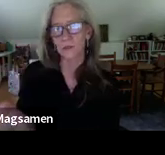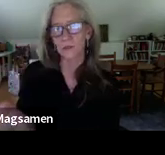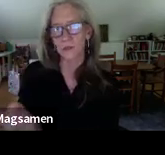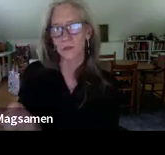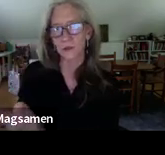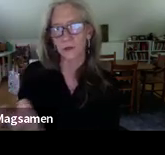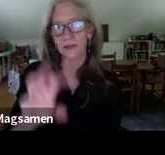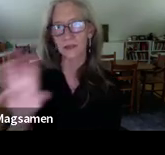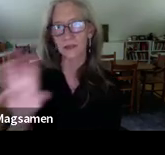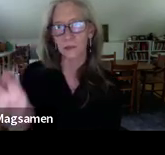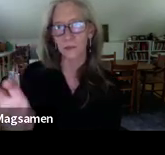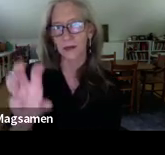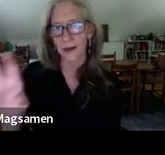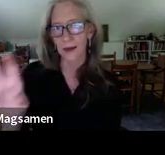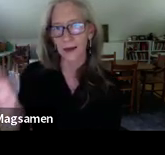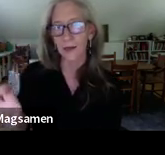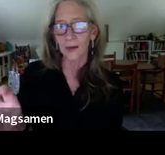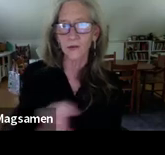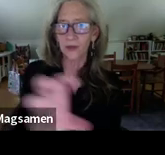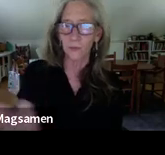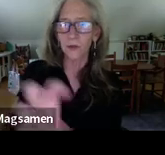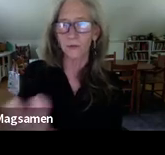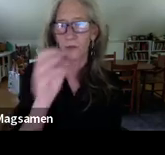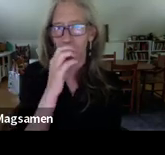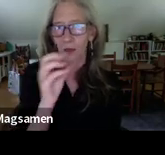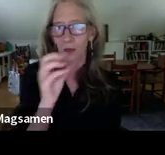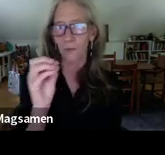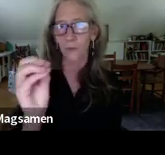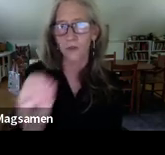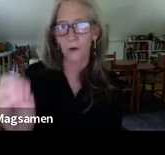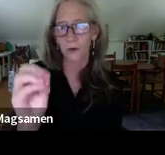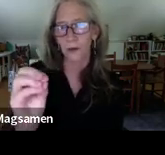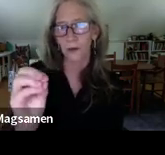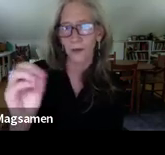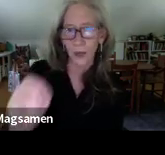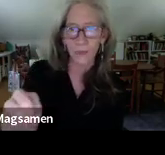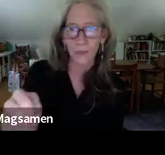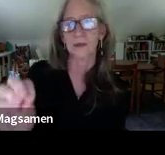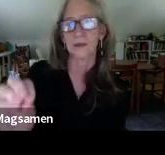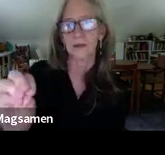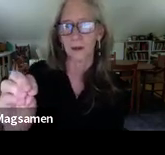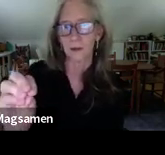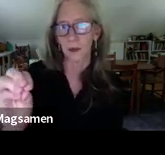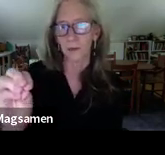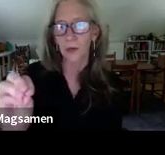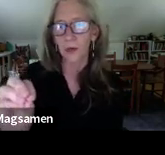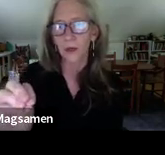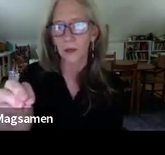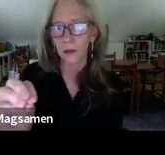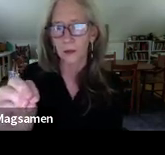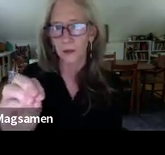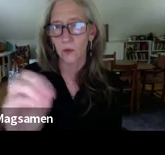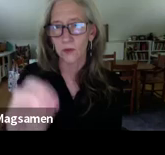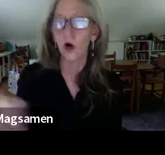different sensory systems that connect, and sort of at the middle of the brain, which is where the hippocampus is,